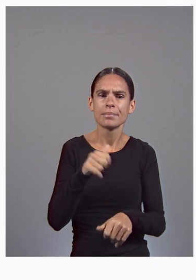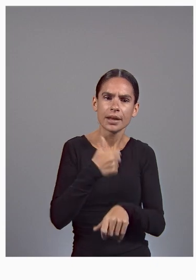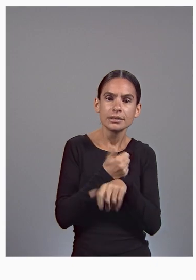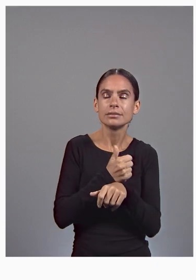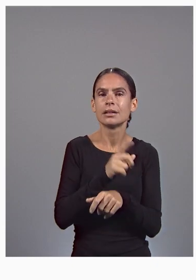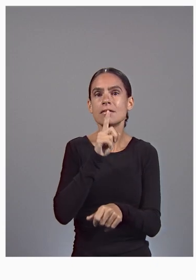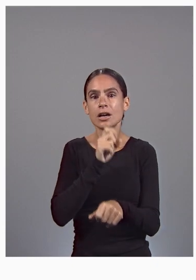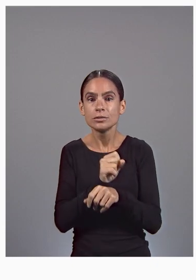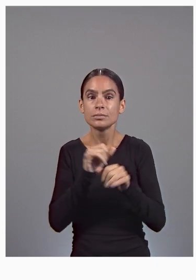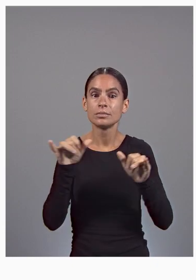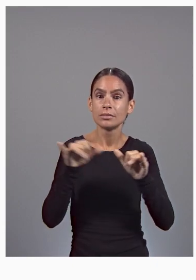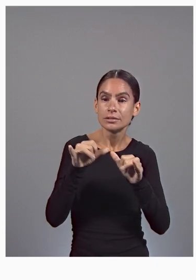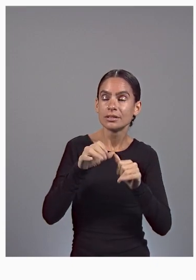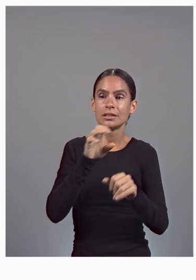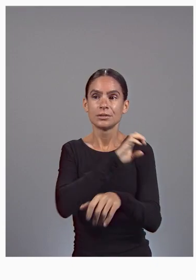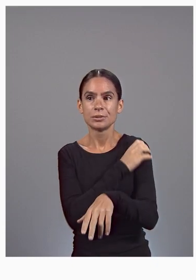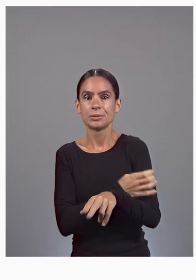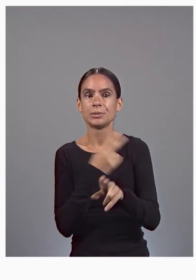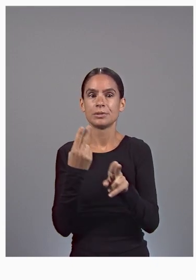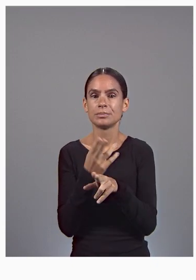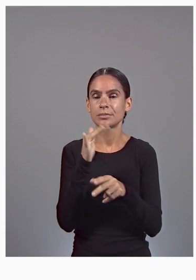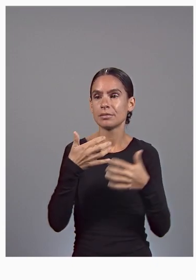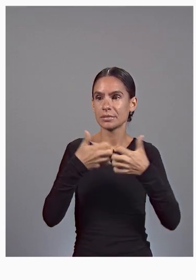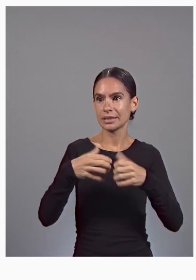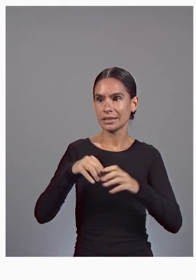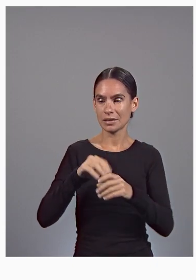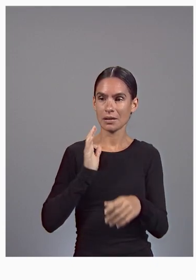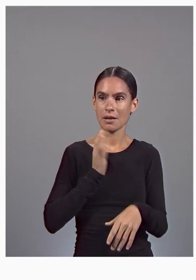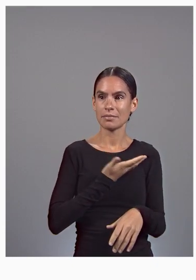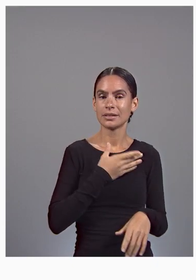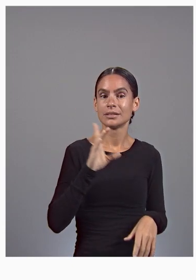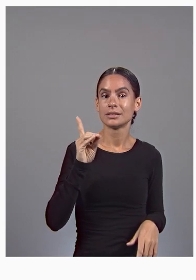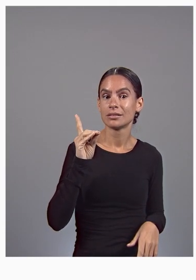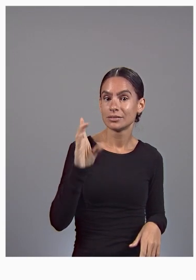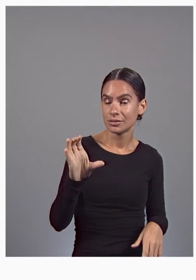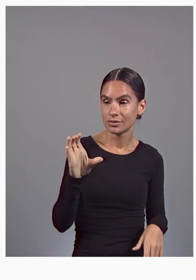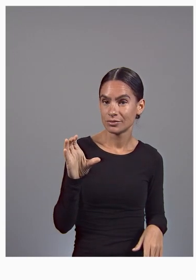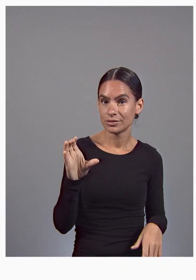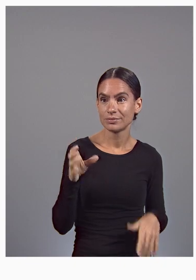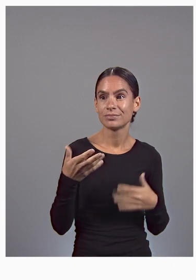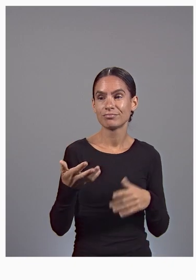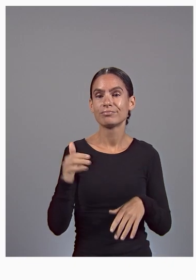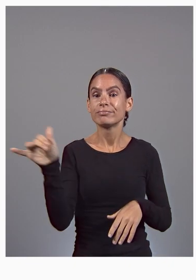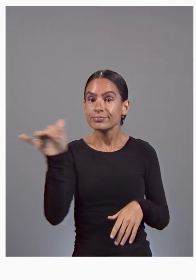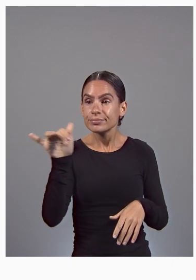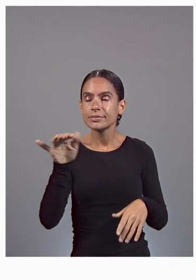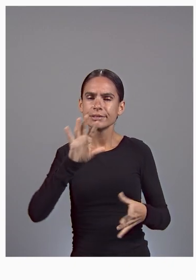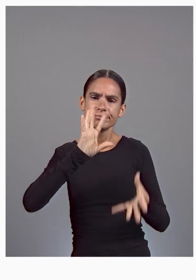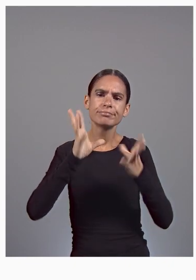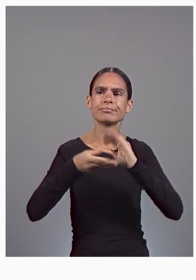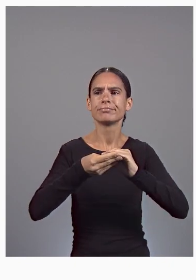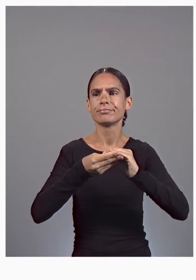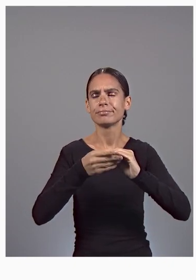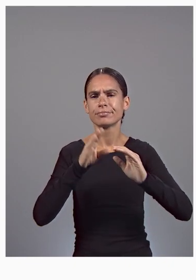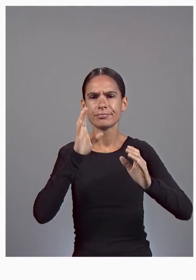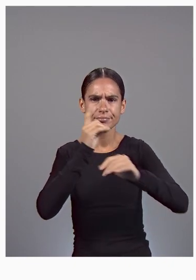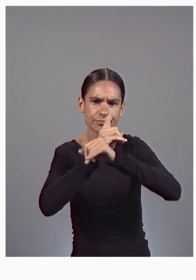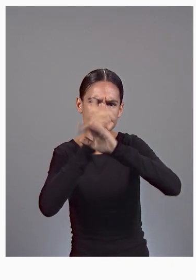energy used by machines in our data centers. It is also the complete picture of your